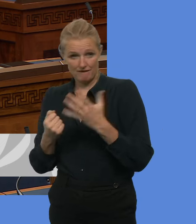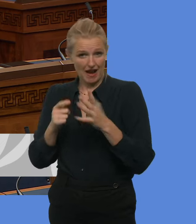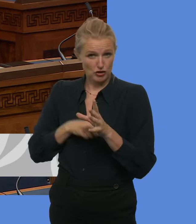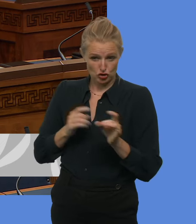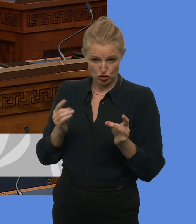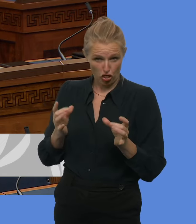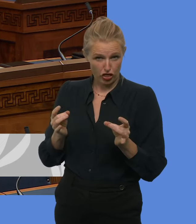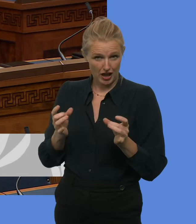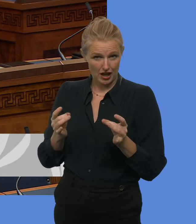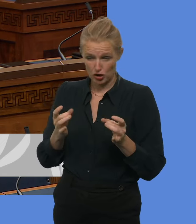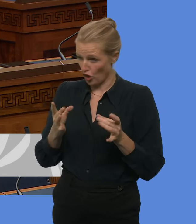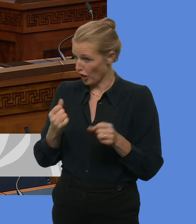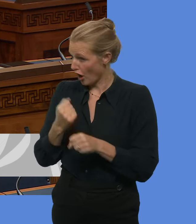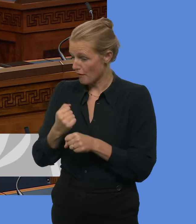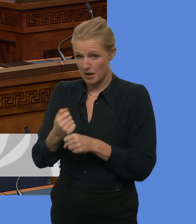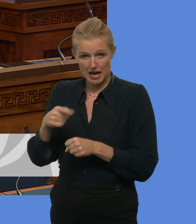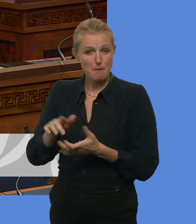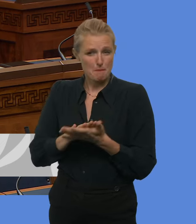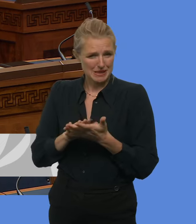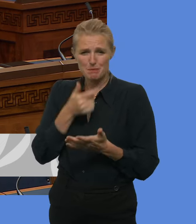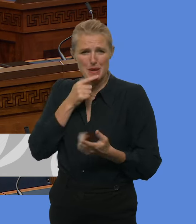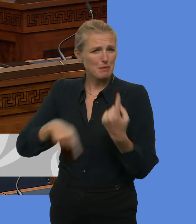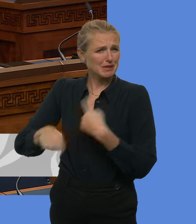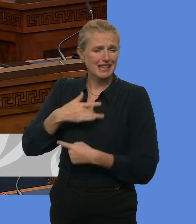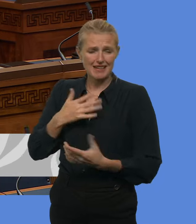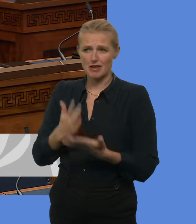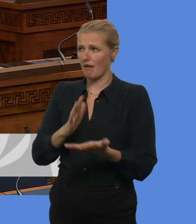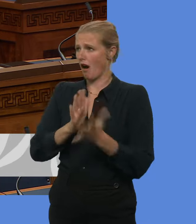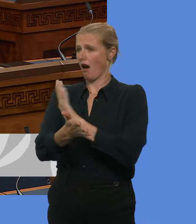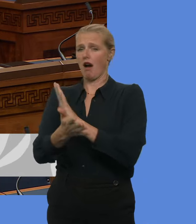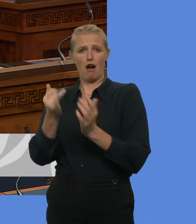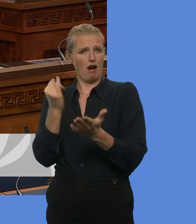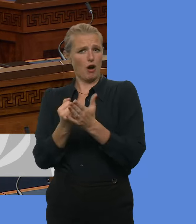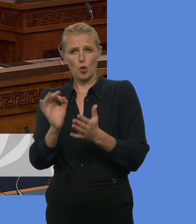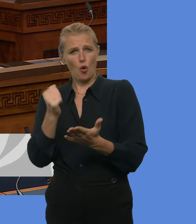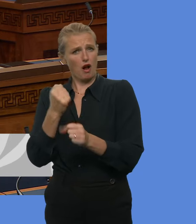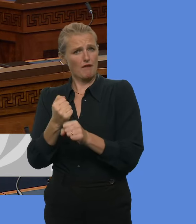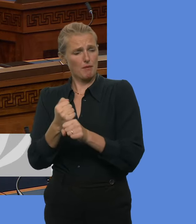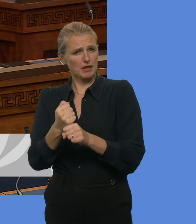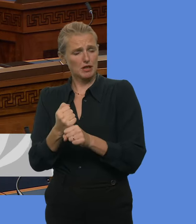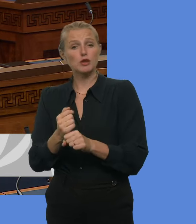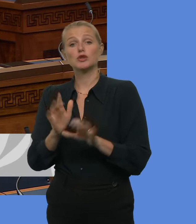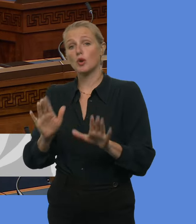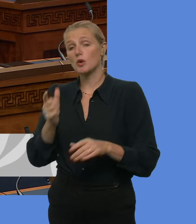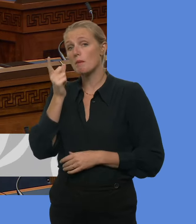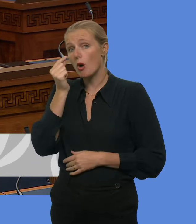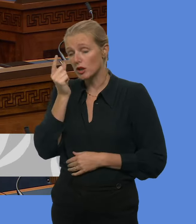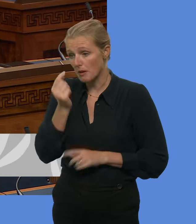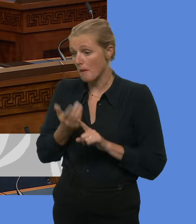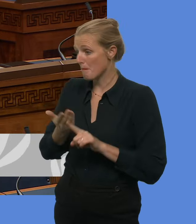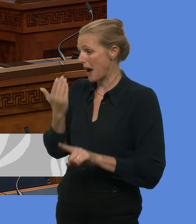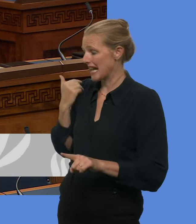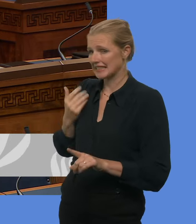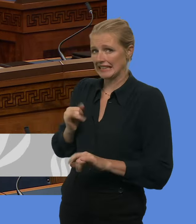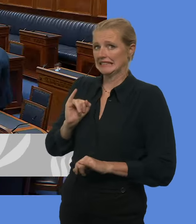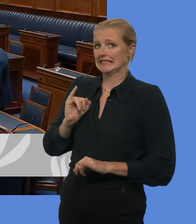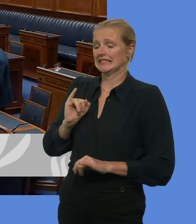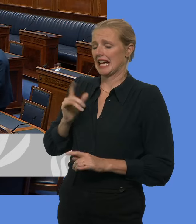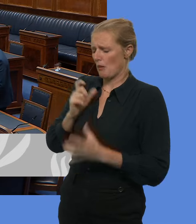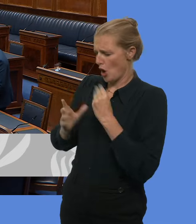lives. Can the Deputy First Minister give an undertaking to the House that a conversation may be had to learn from the mistakes of the past and we can move